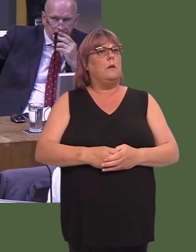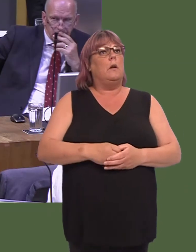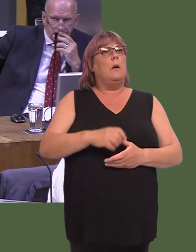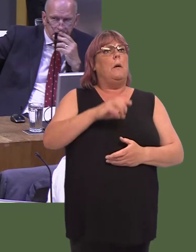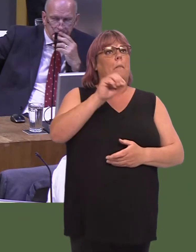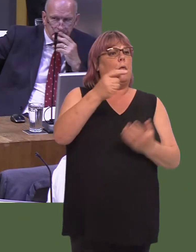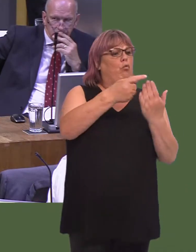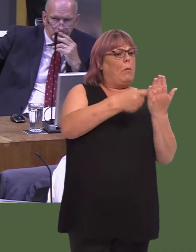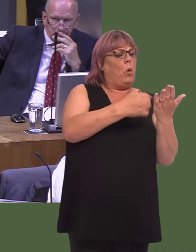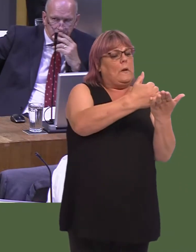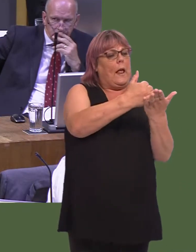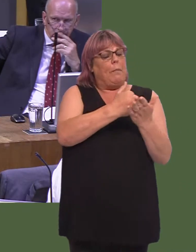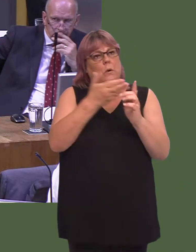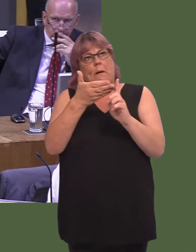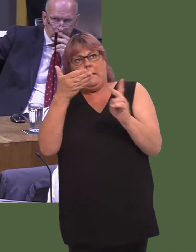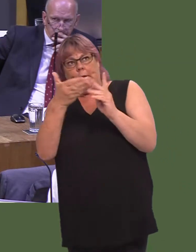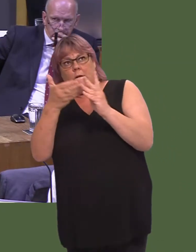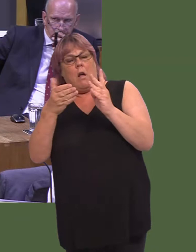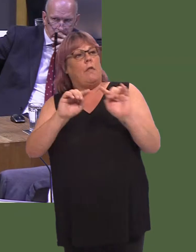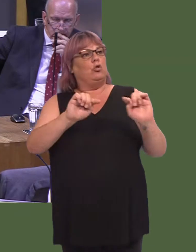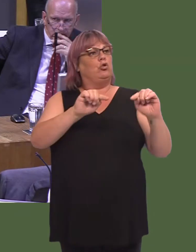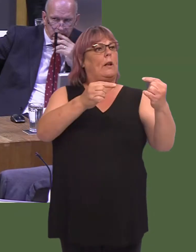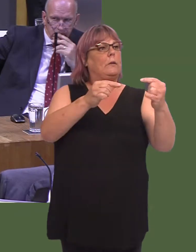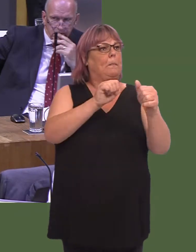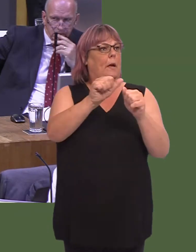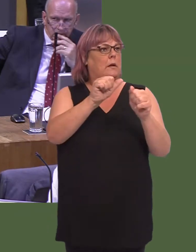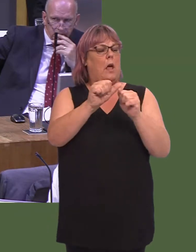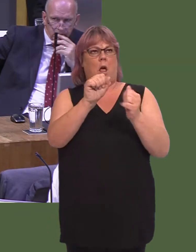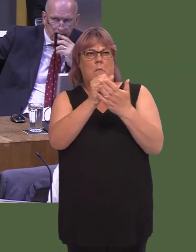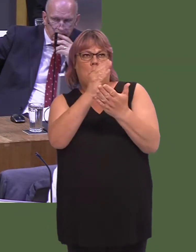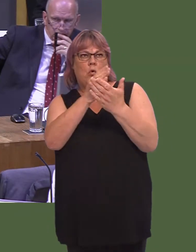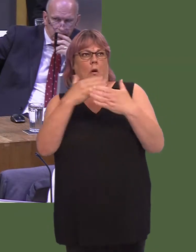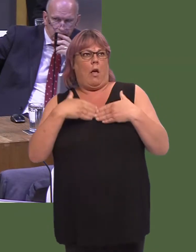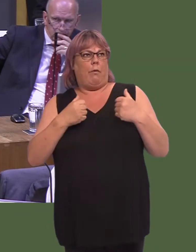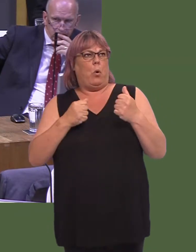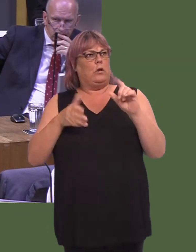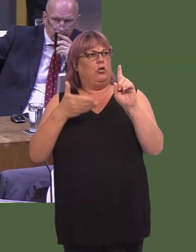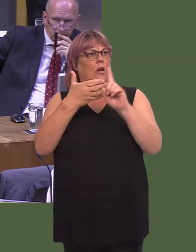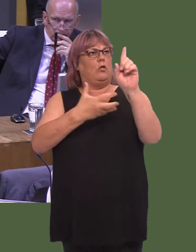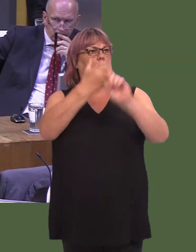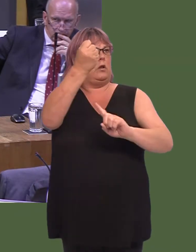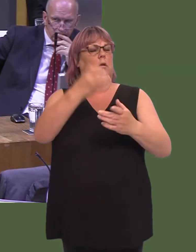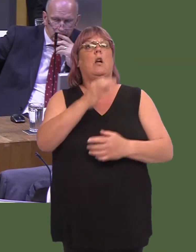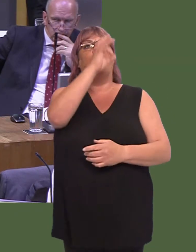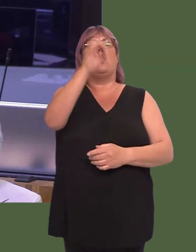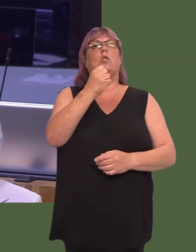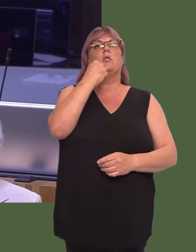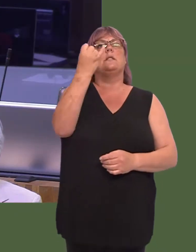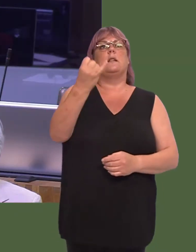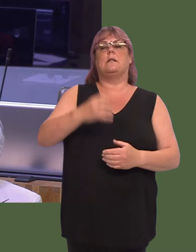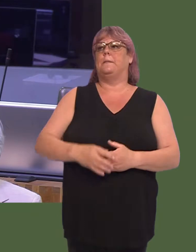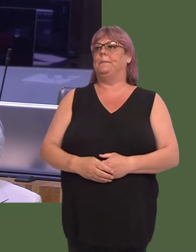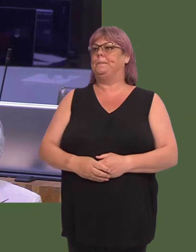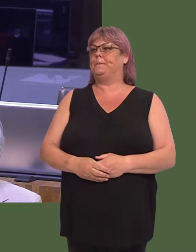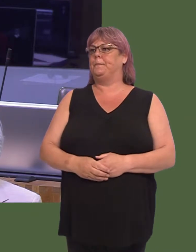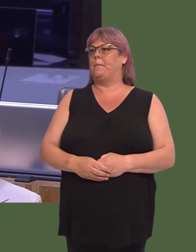it's reports such as Ockenden that provide us with the ability to identify the challenges more closely and ensure the health board then meets those challenges. Question